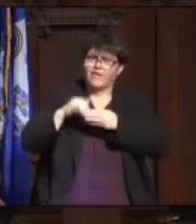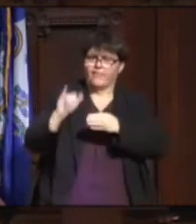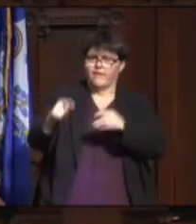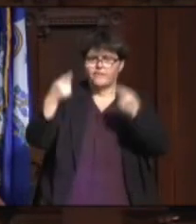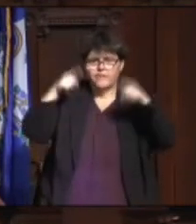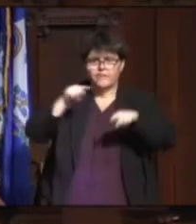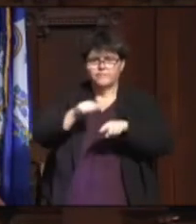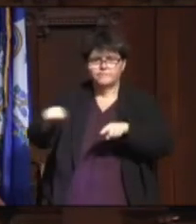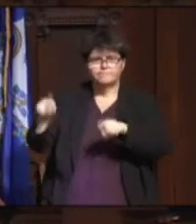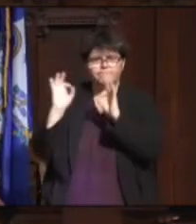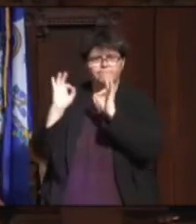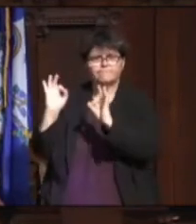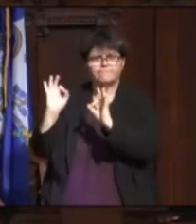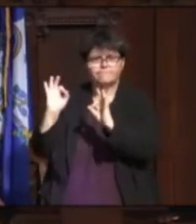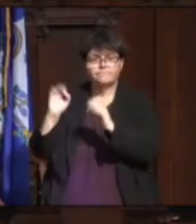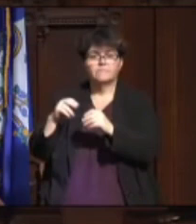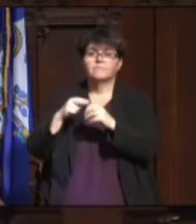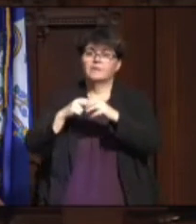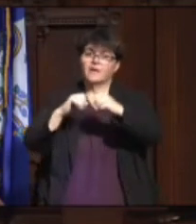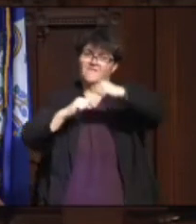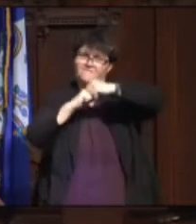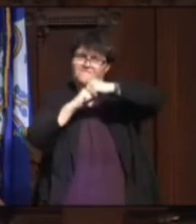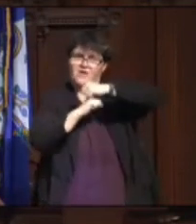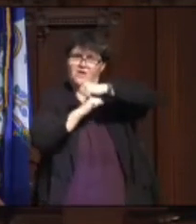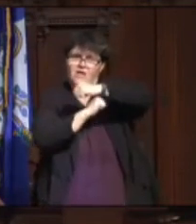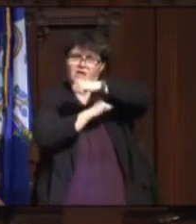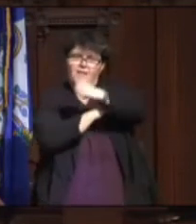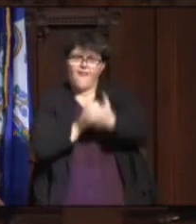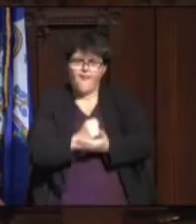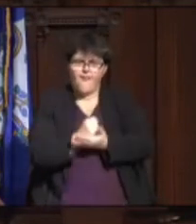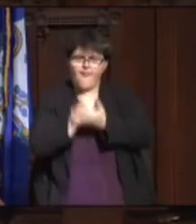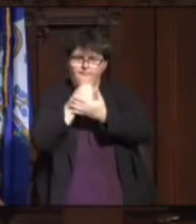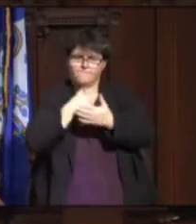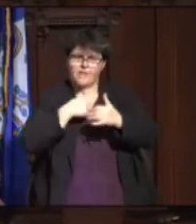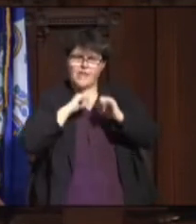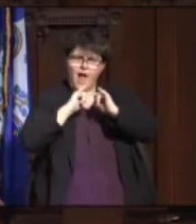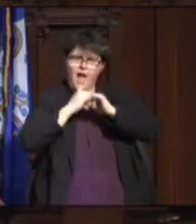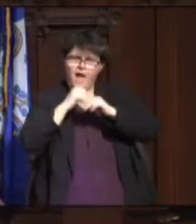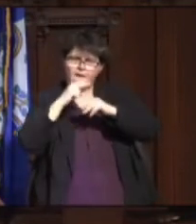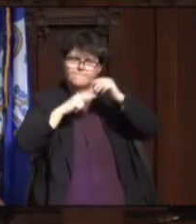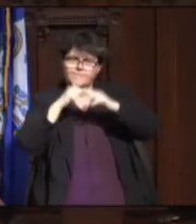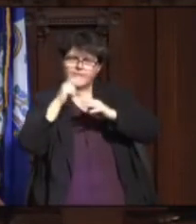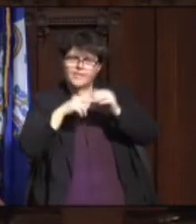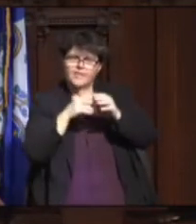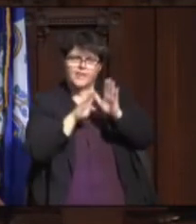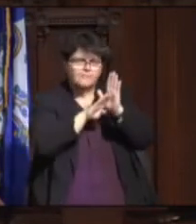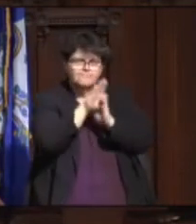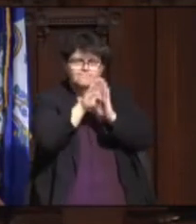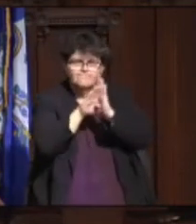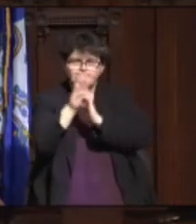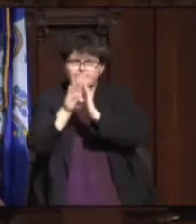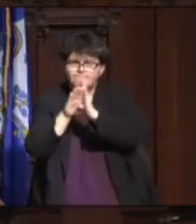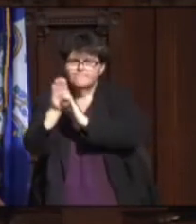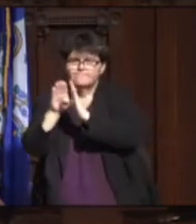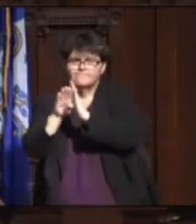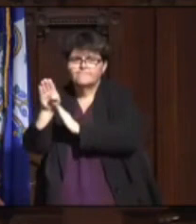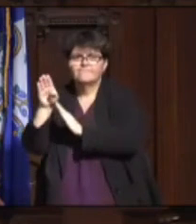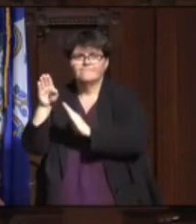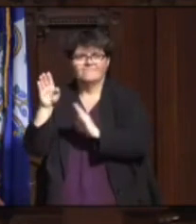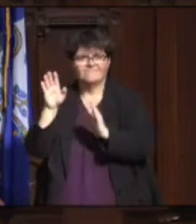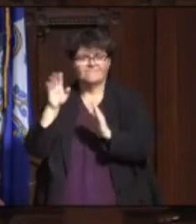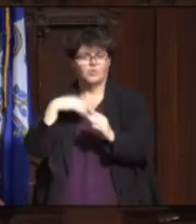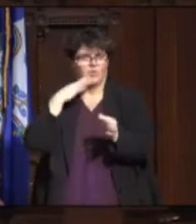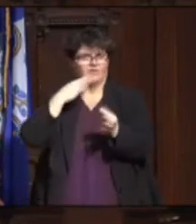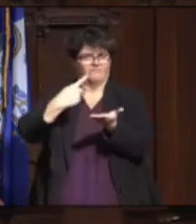growth and opportunity for all. All right, now let's get into specifics. A little wonky. One of the